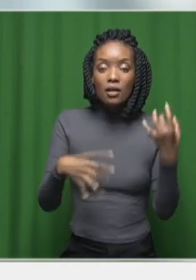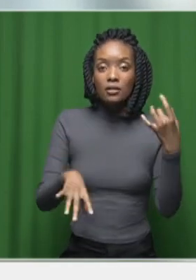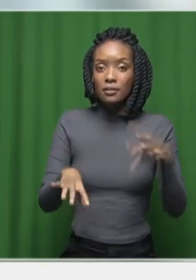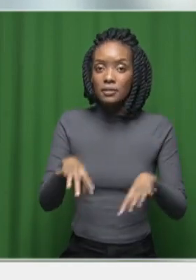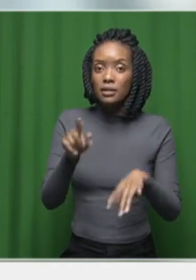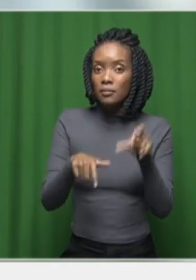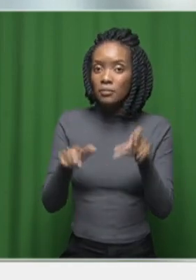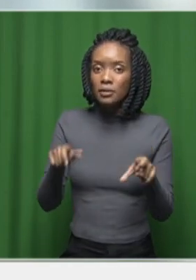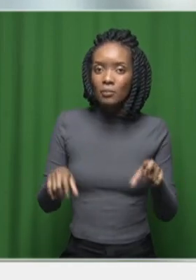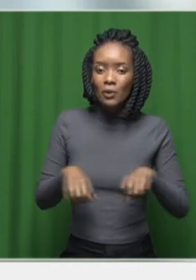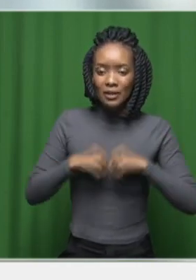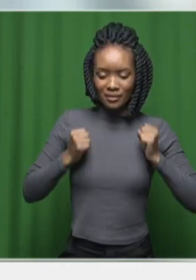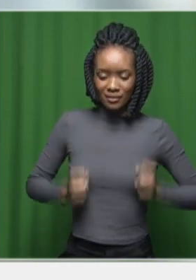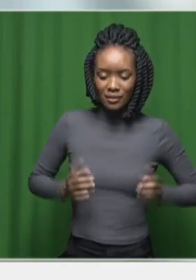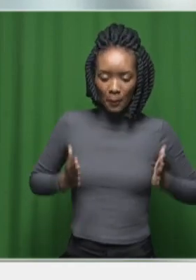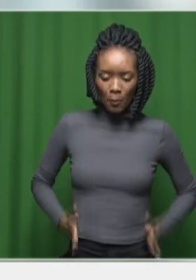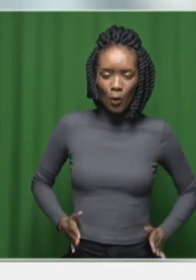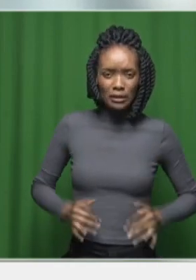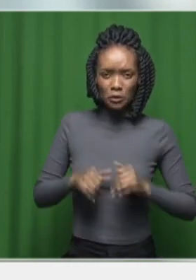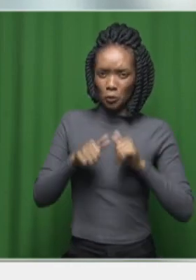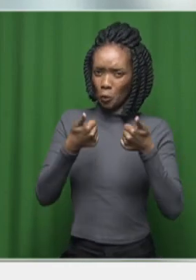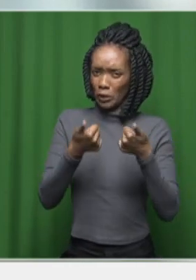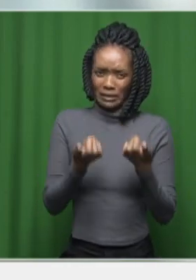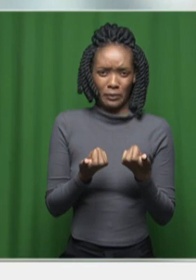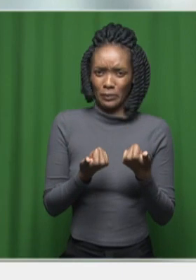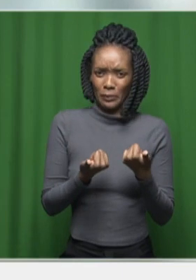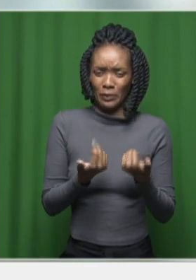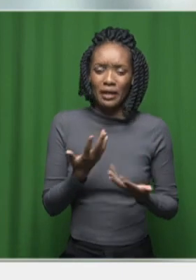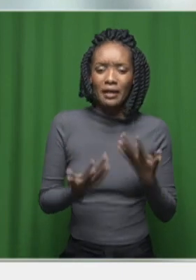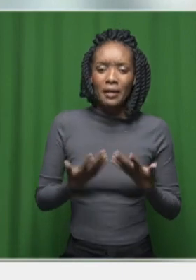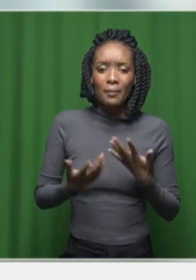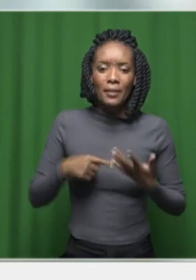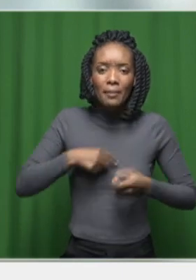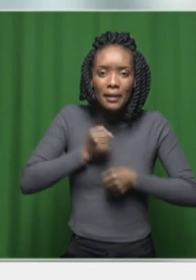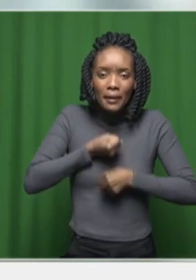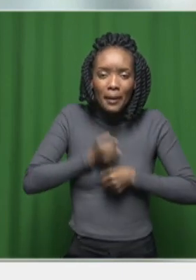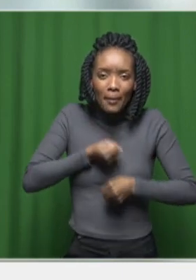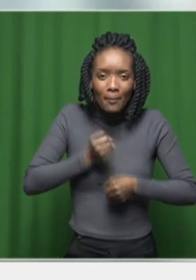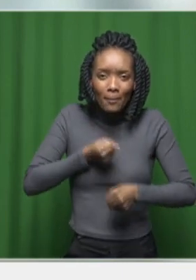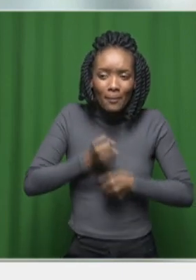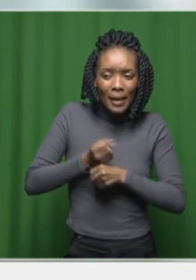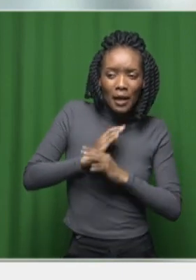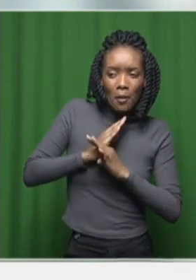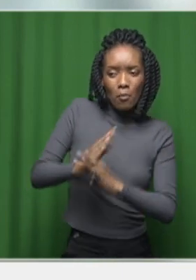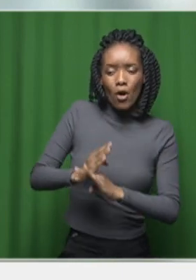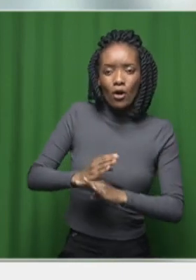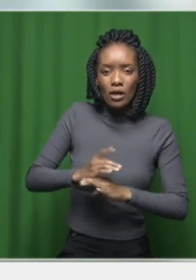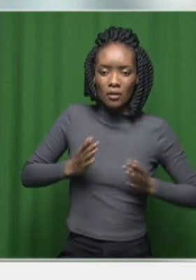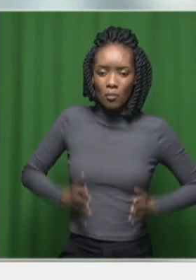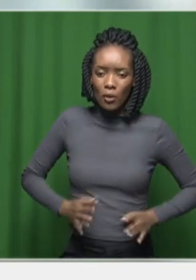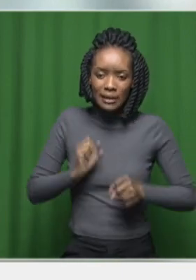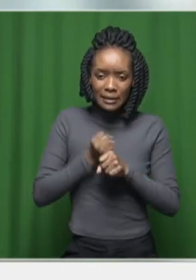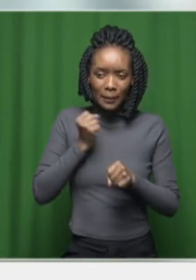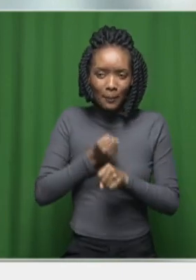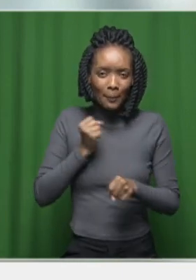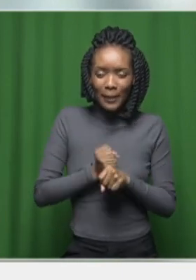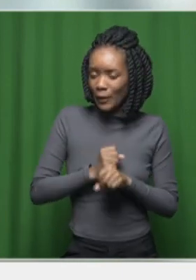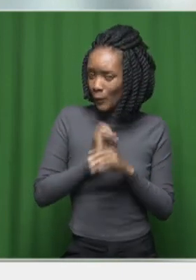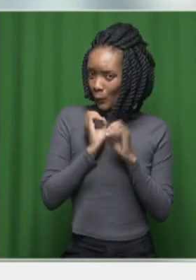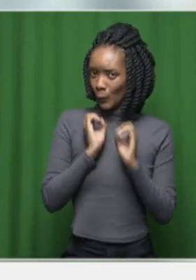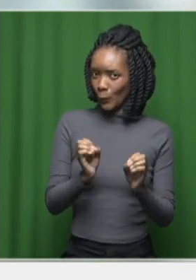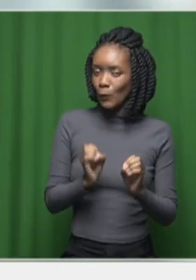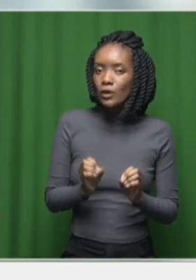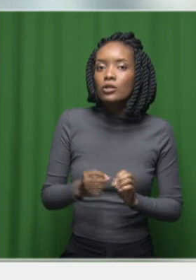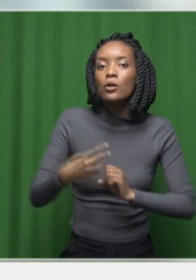don't have good immune systems, you may not have generated that the antibodies to your initial infection, in which case you may